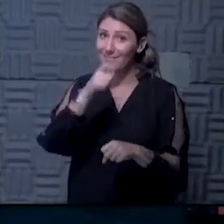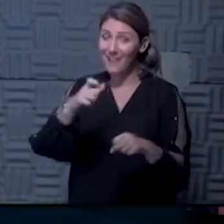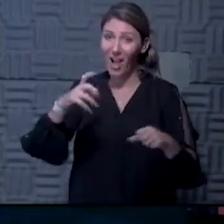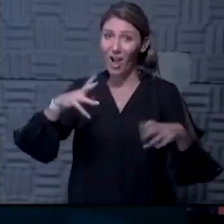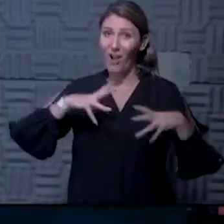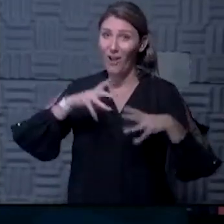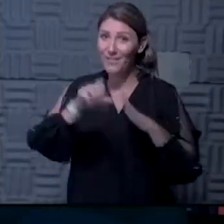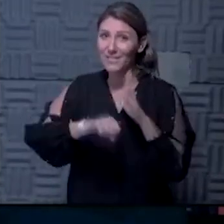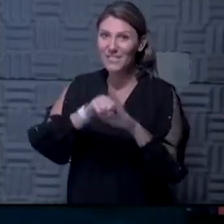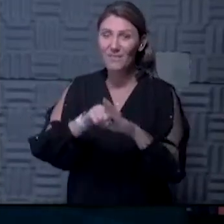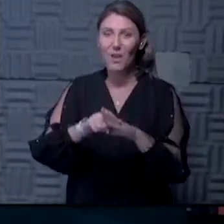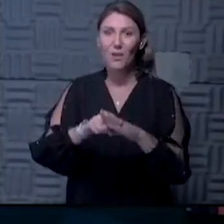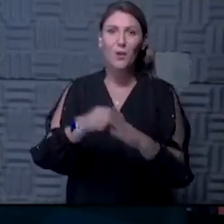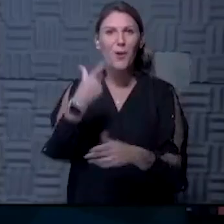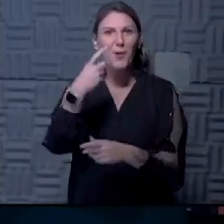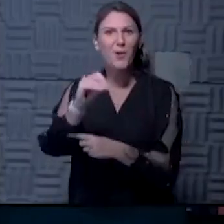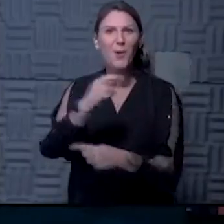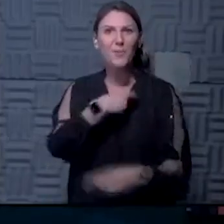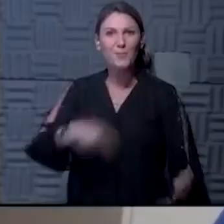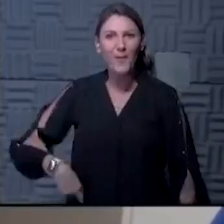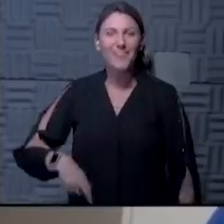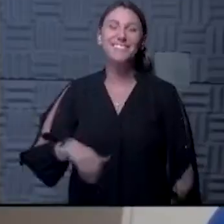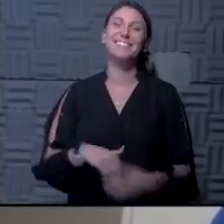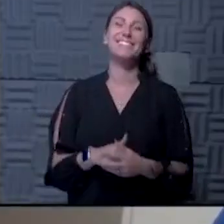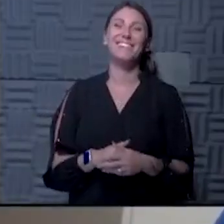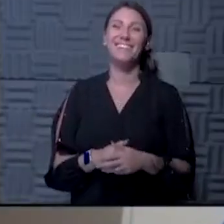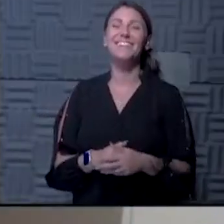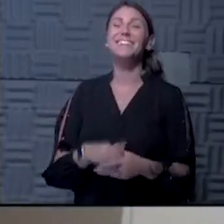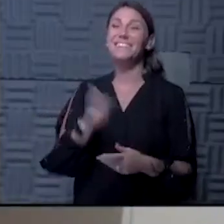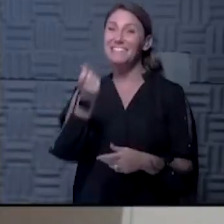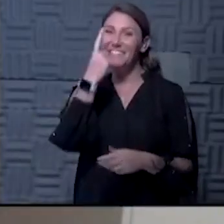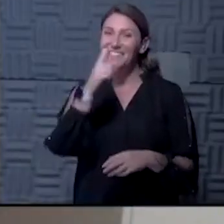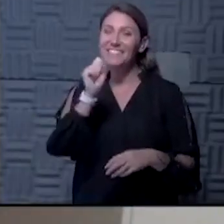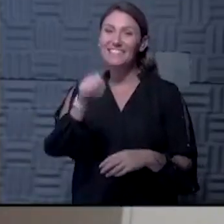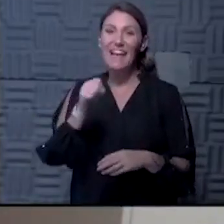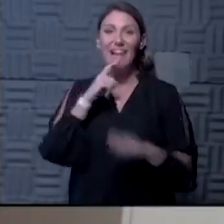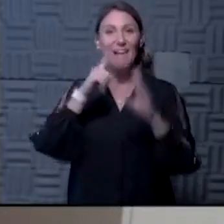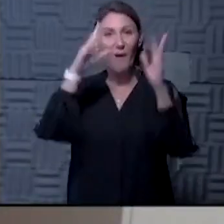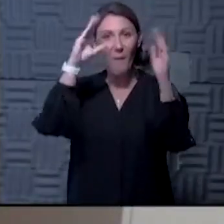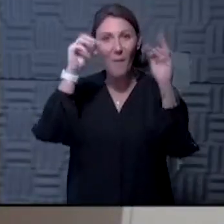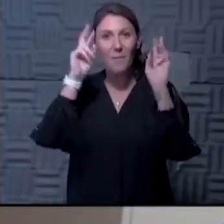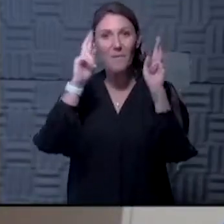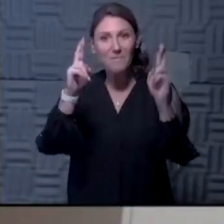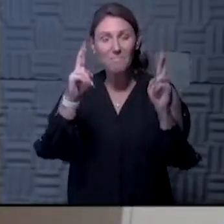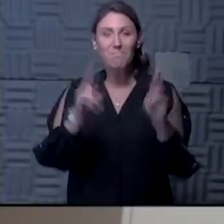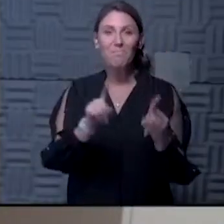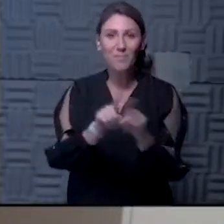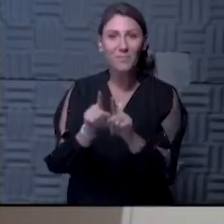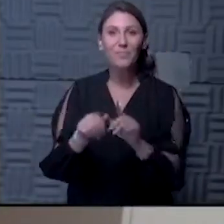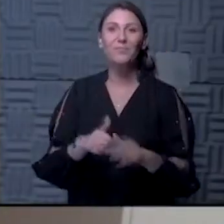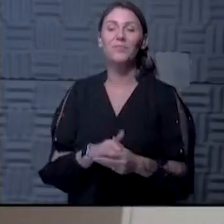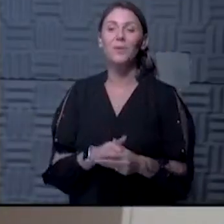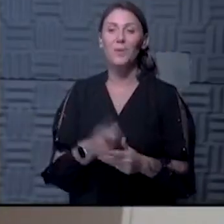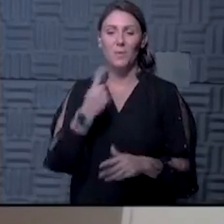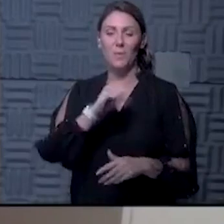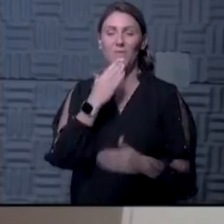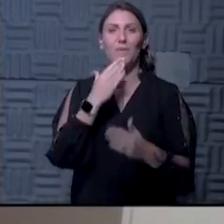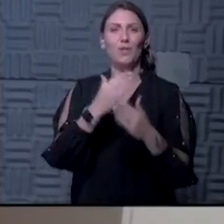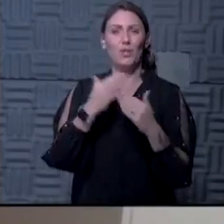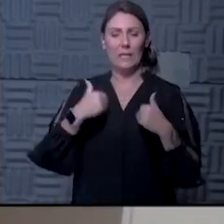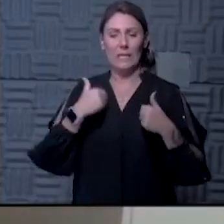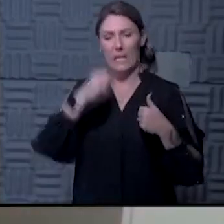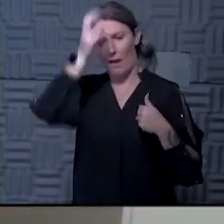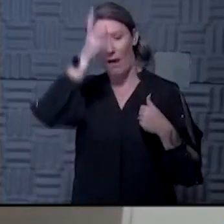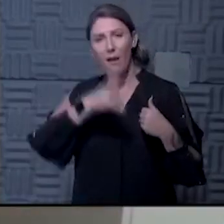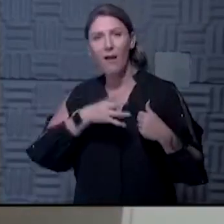year. Go Royals. Gotcha. And we're certainly hopeful of that too. We think that we've got a good young mix of guys here